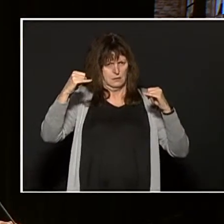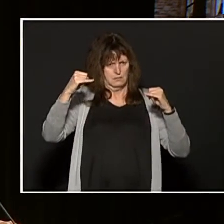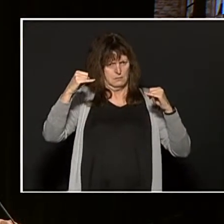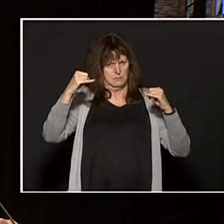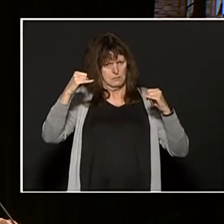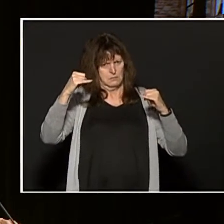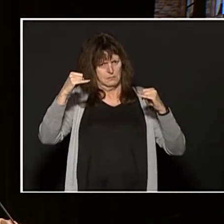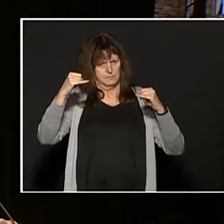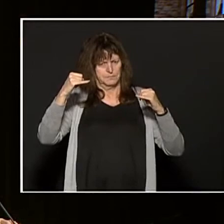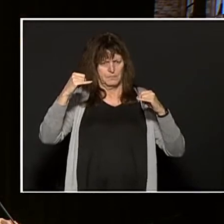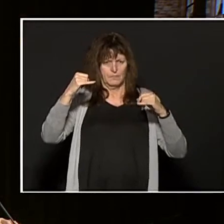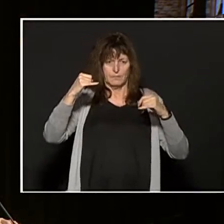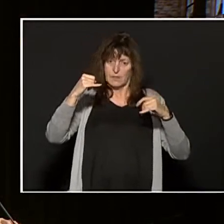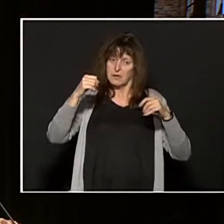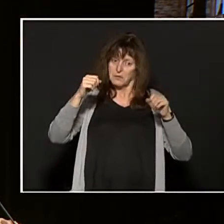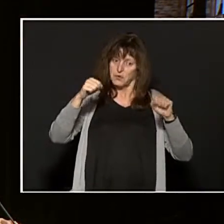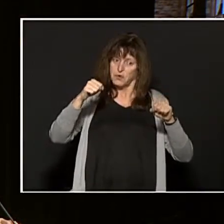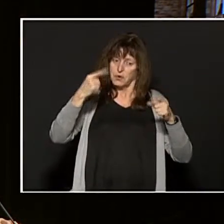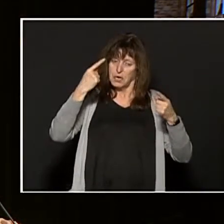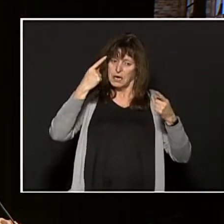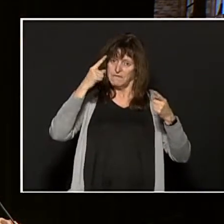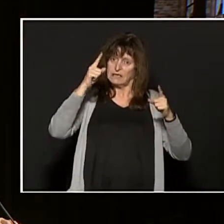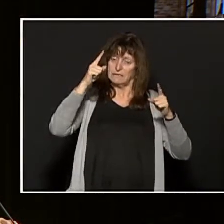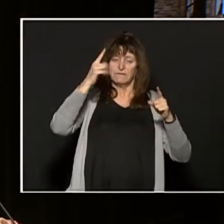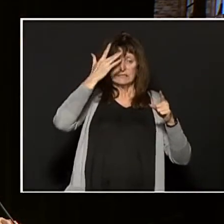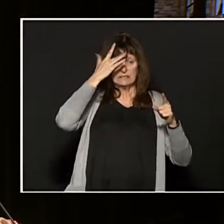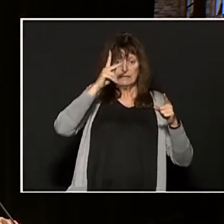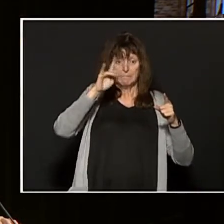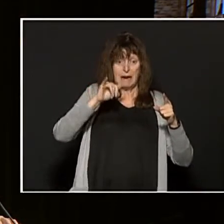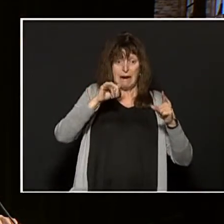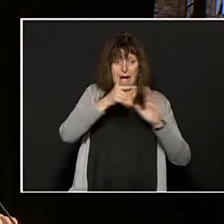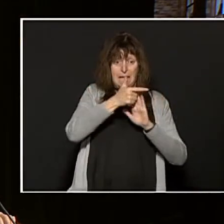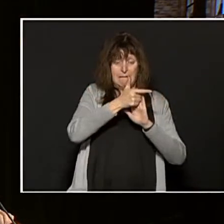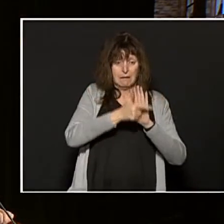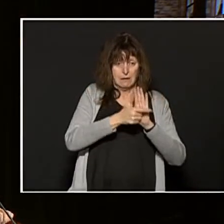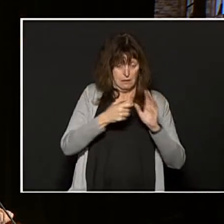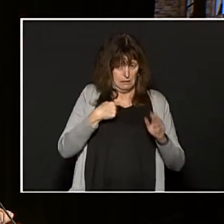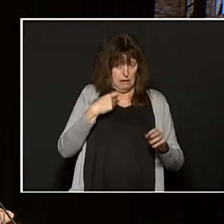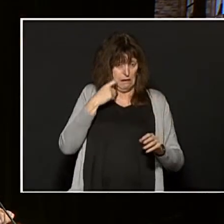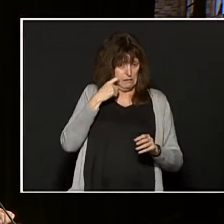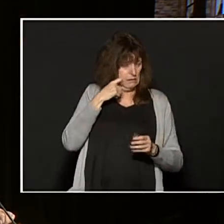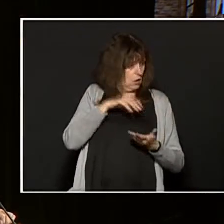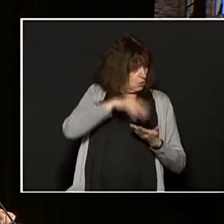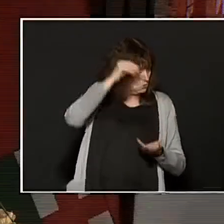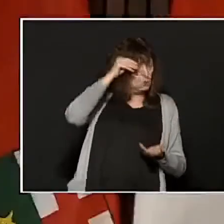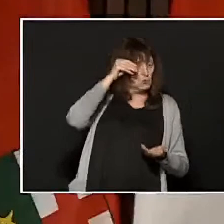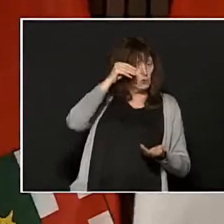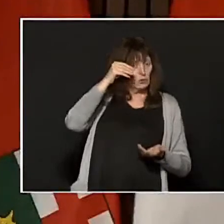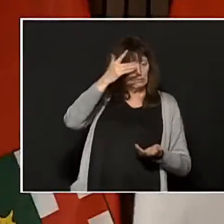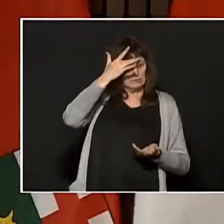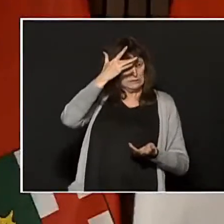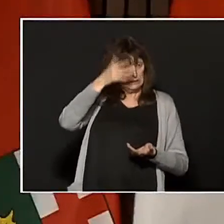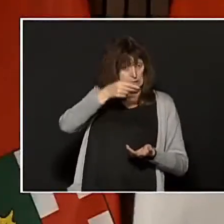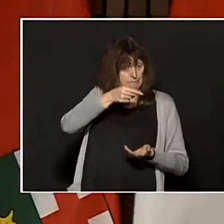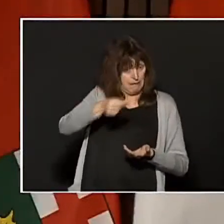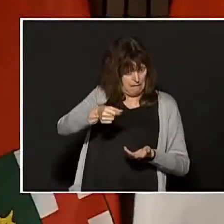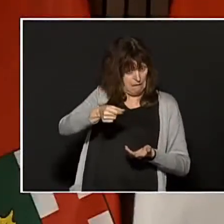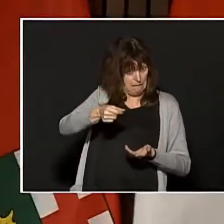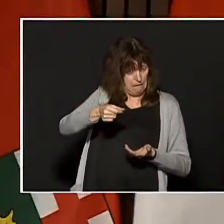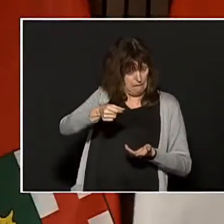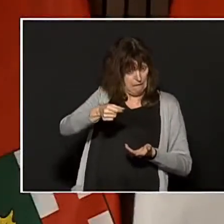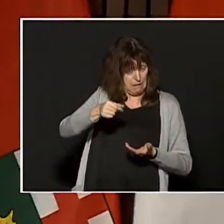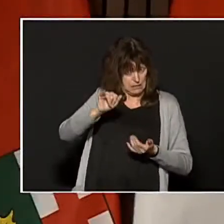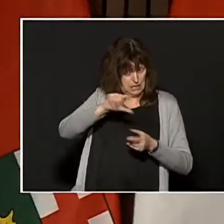days that we've just learned about and seen passed today in the House, is that effective sick pay? So we've